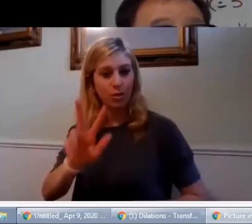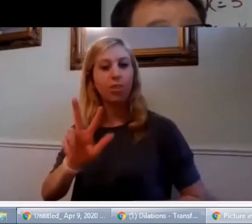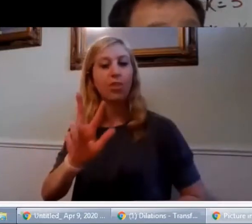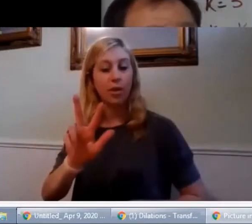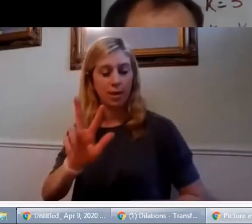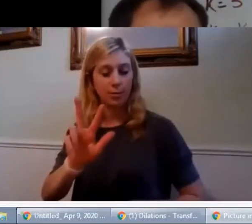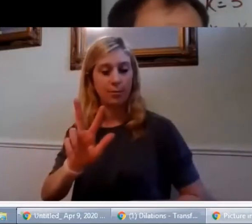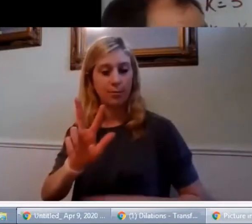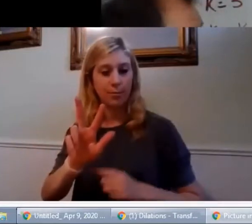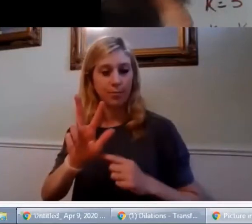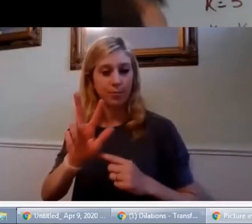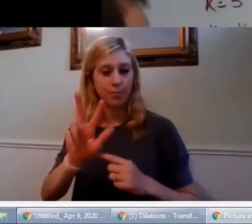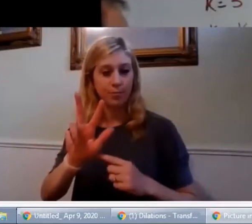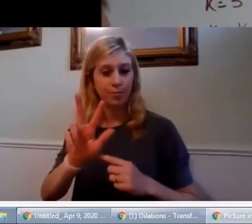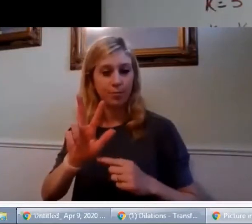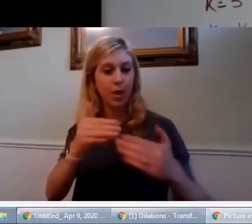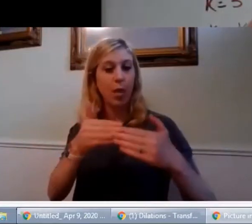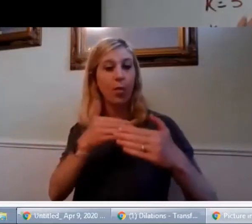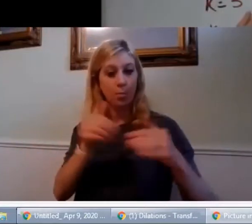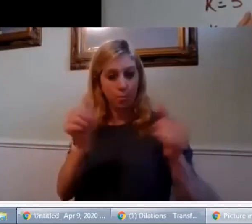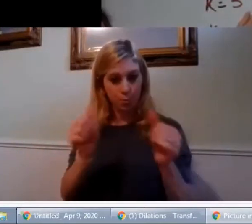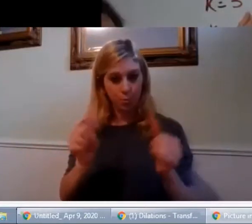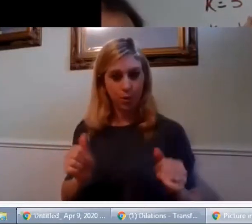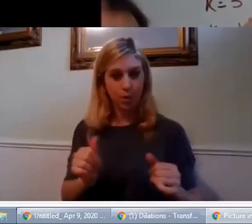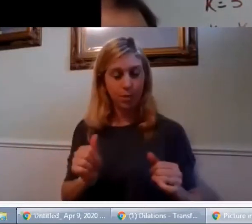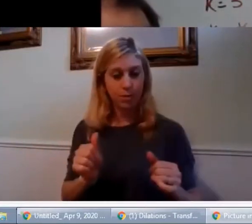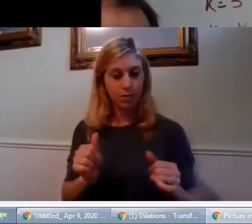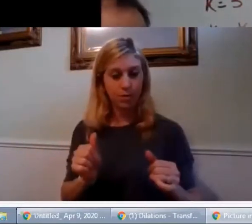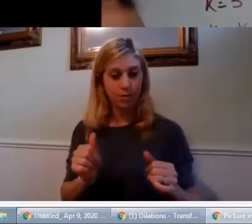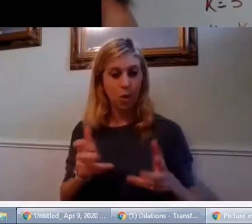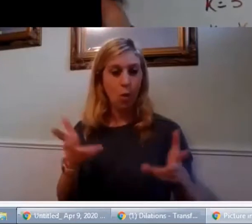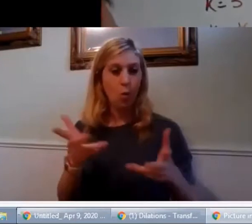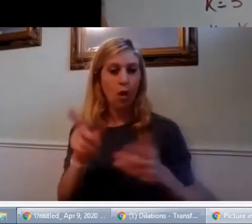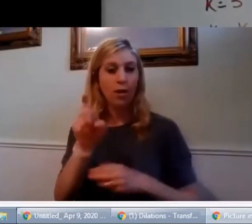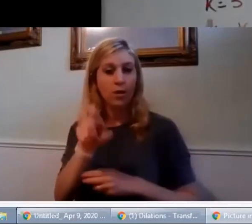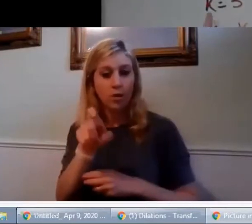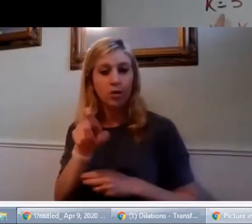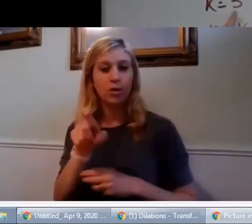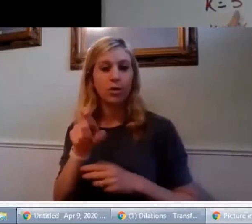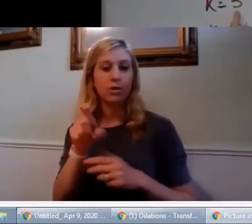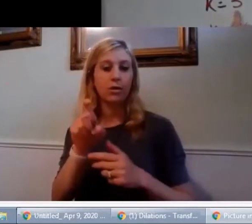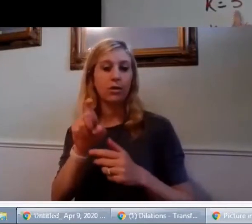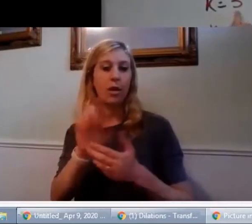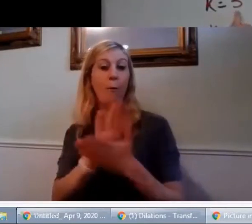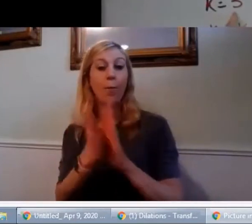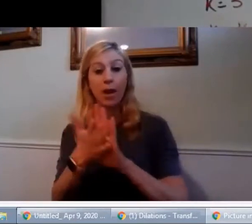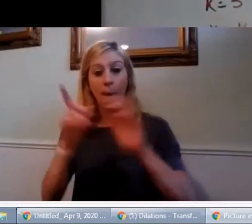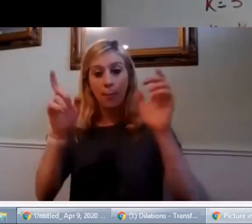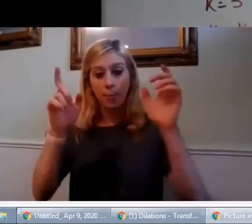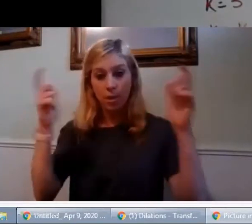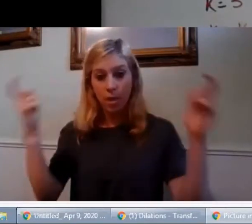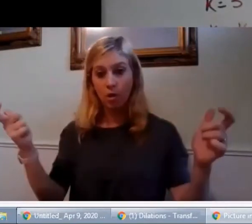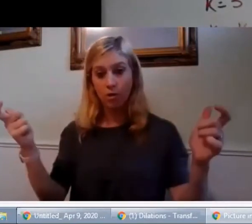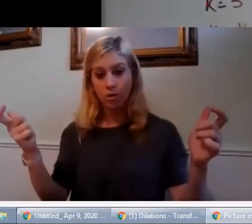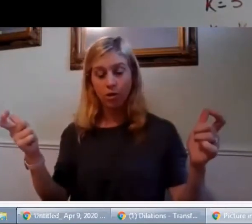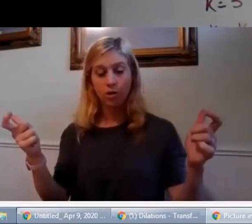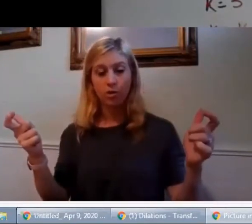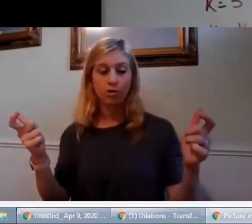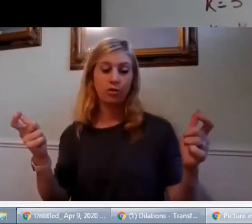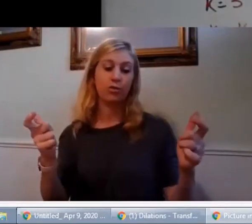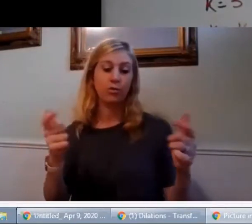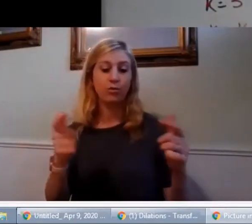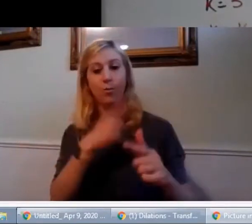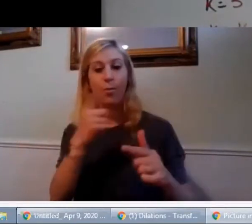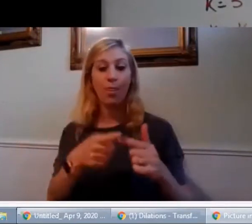it. The image should be larger than what we're getting. So here's how we're going to apply that 3. So that 3 is the number that we're going to multiply each of